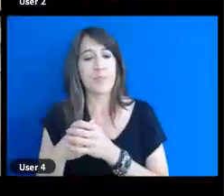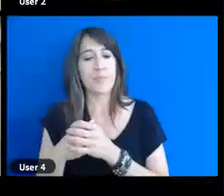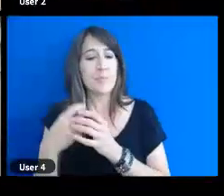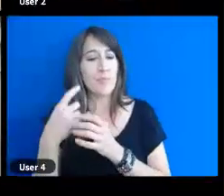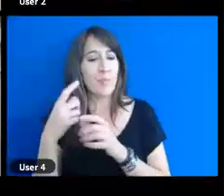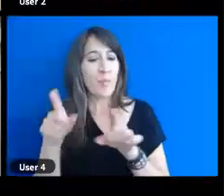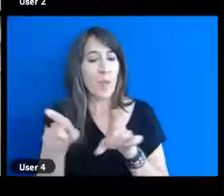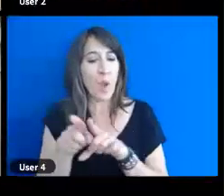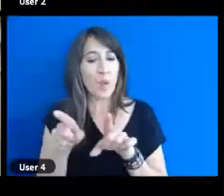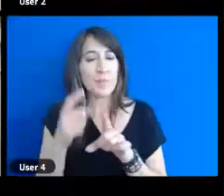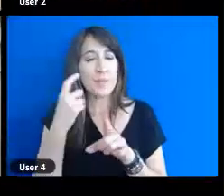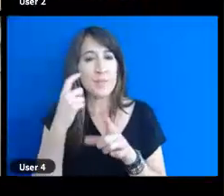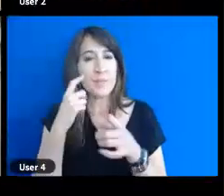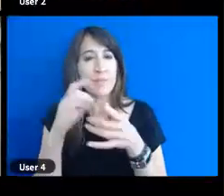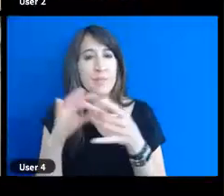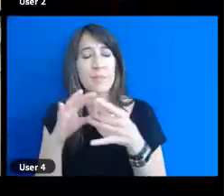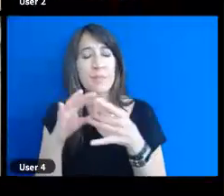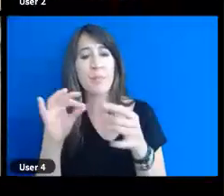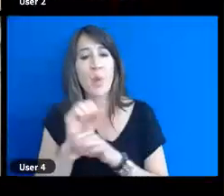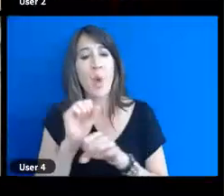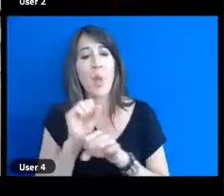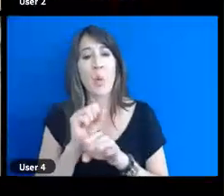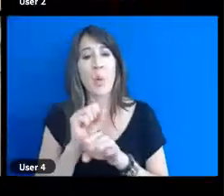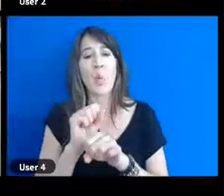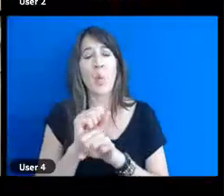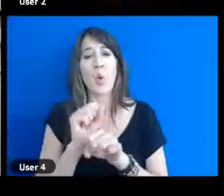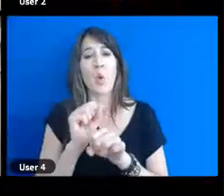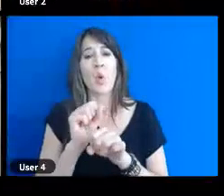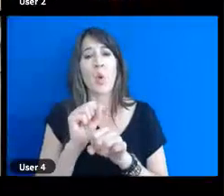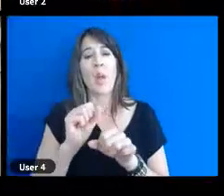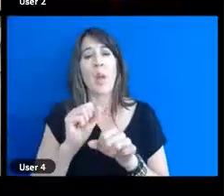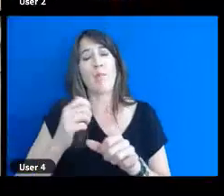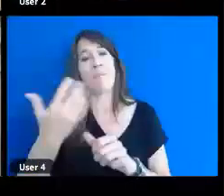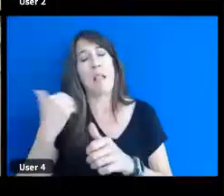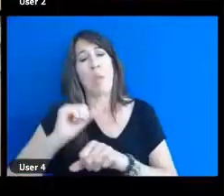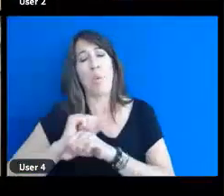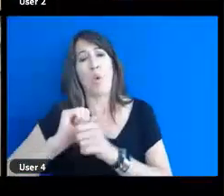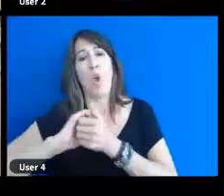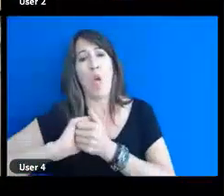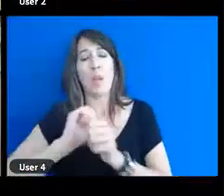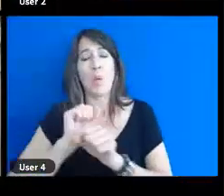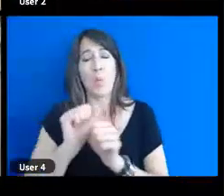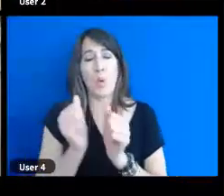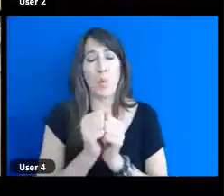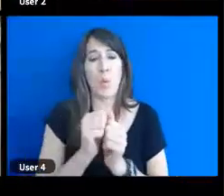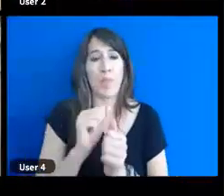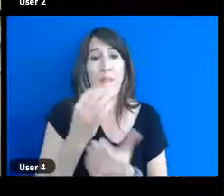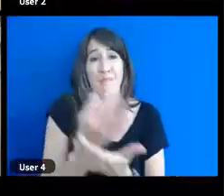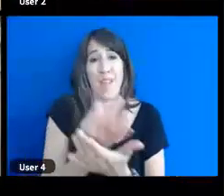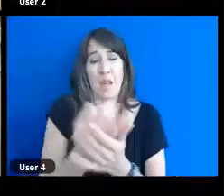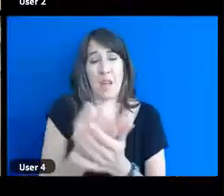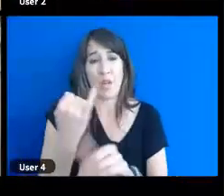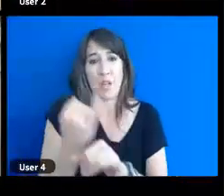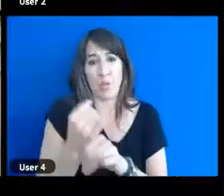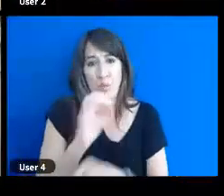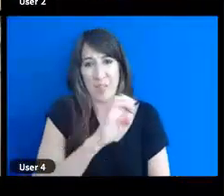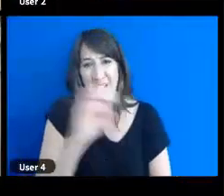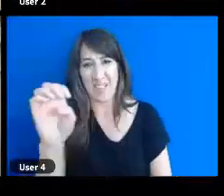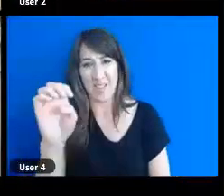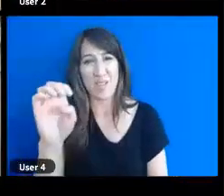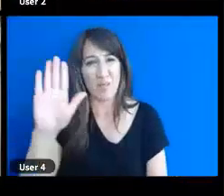on there. I was also speaking with a colleague earlier this week who works for a financial institution back